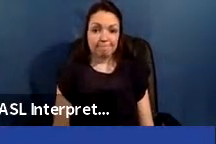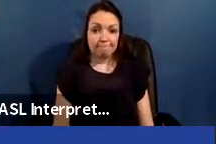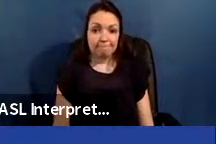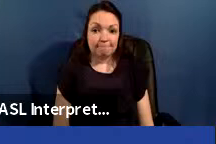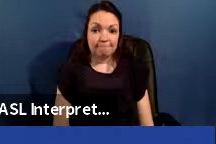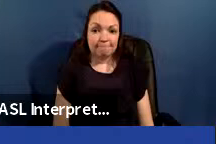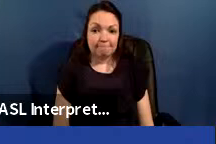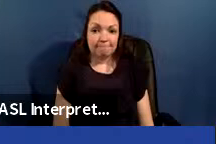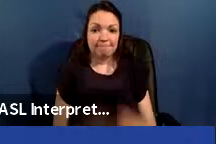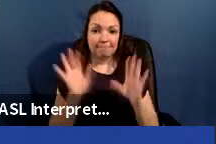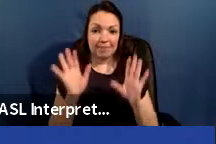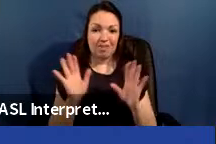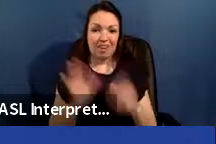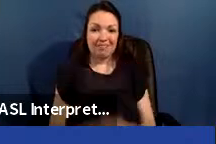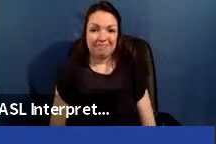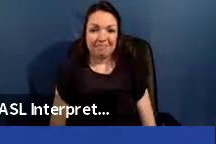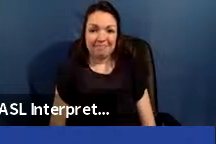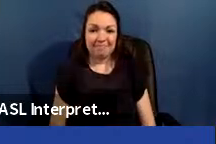Great.